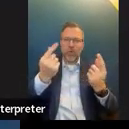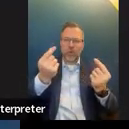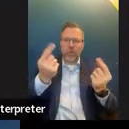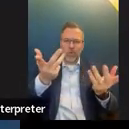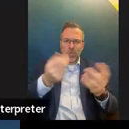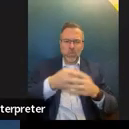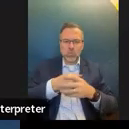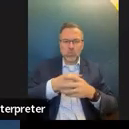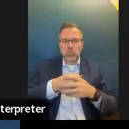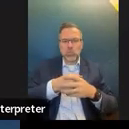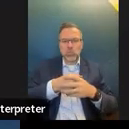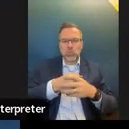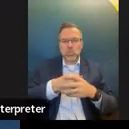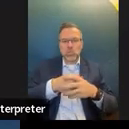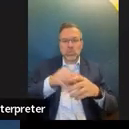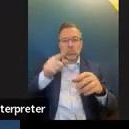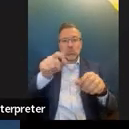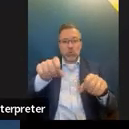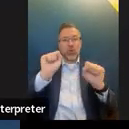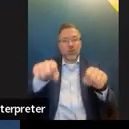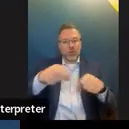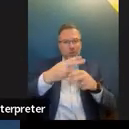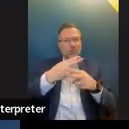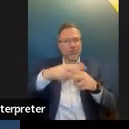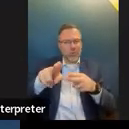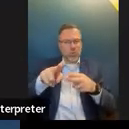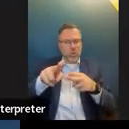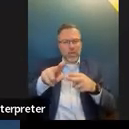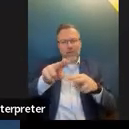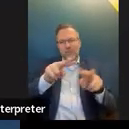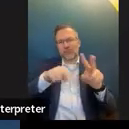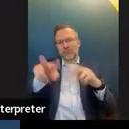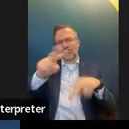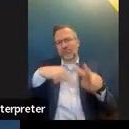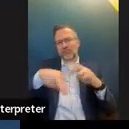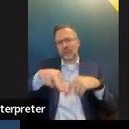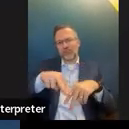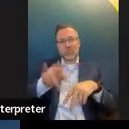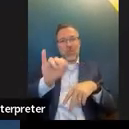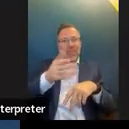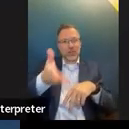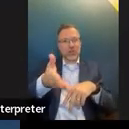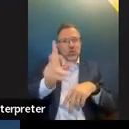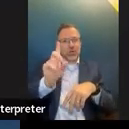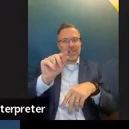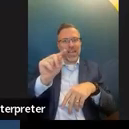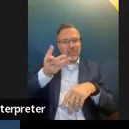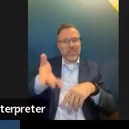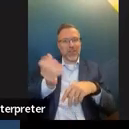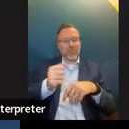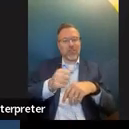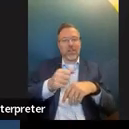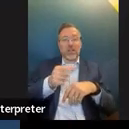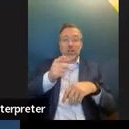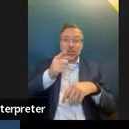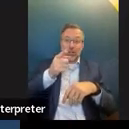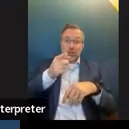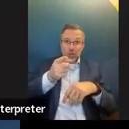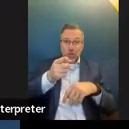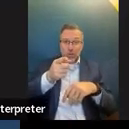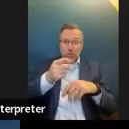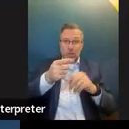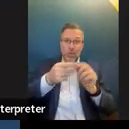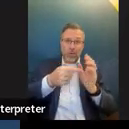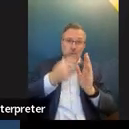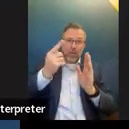You can do a quick probe, right? That's your baseline data right now. You do it. You know, you run it a couple times,